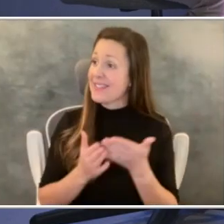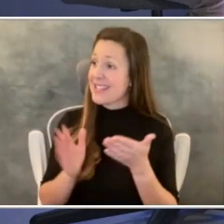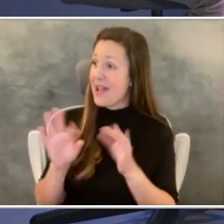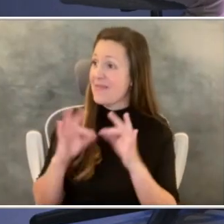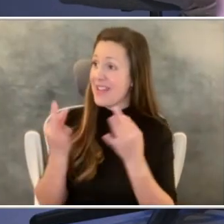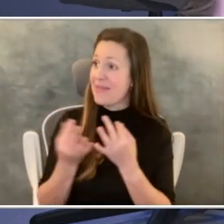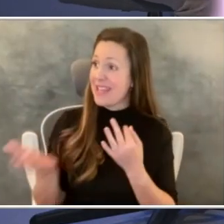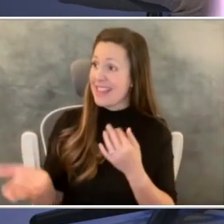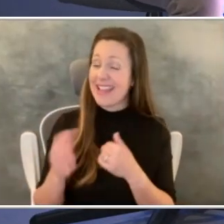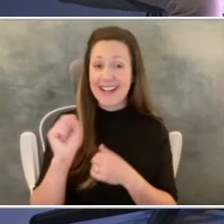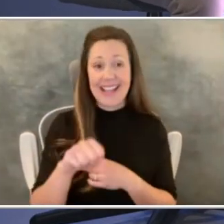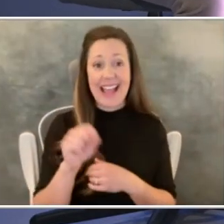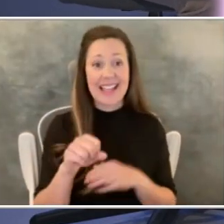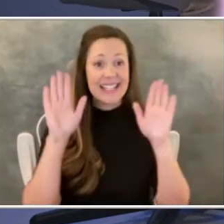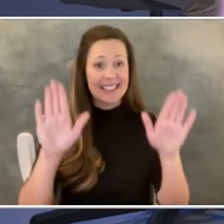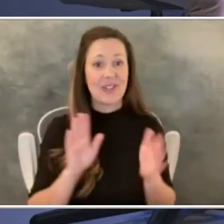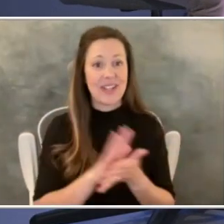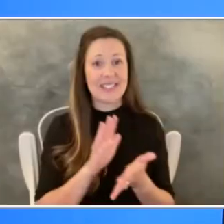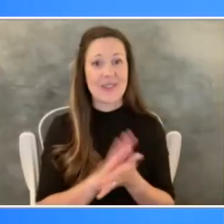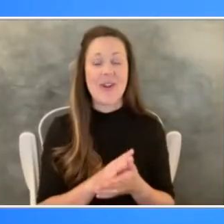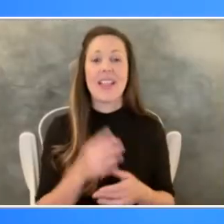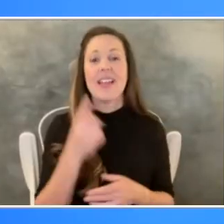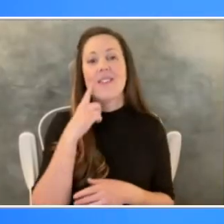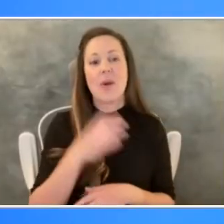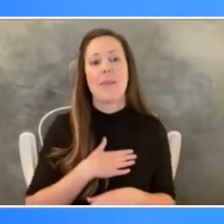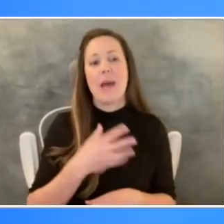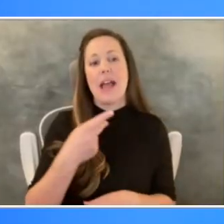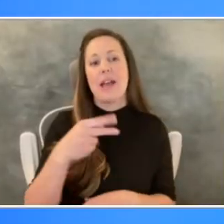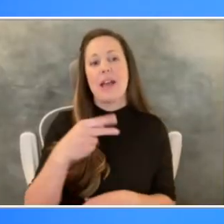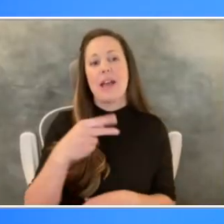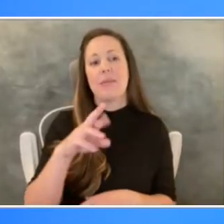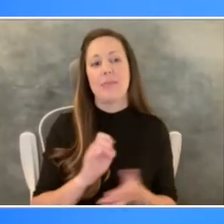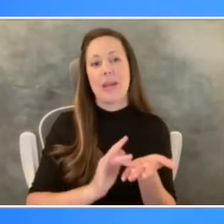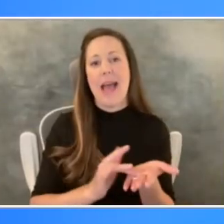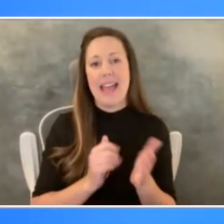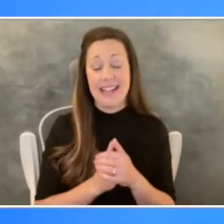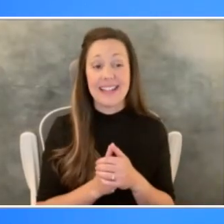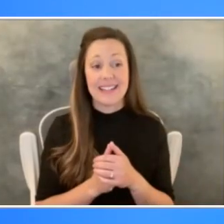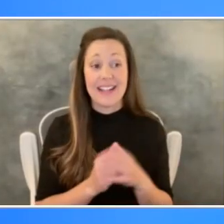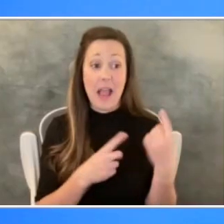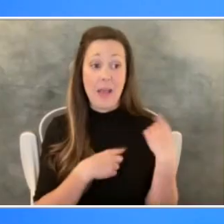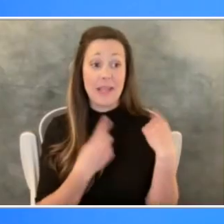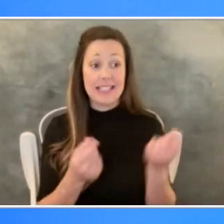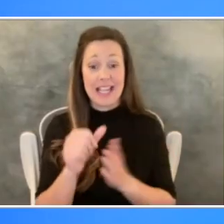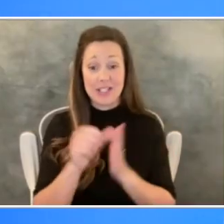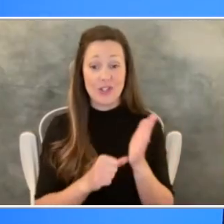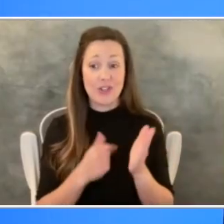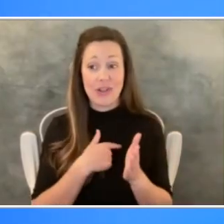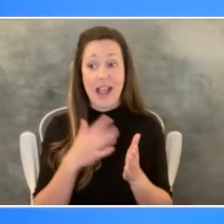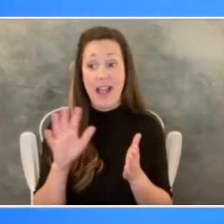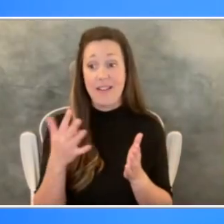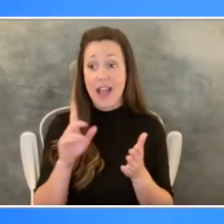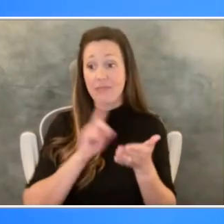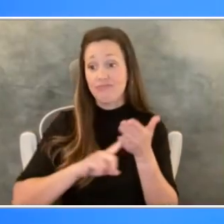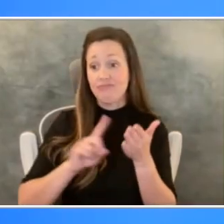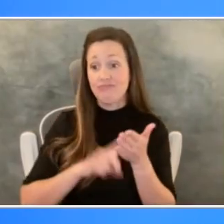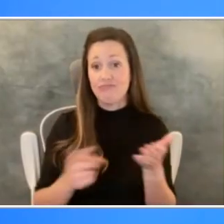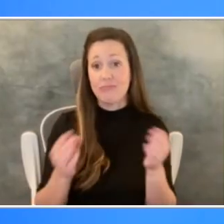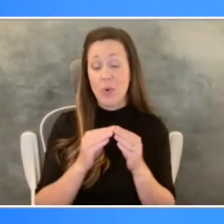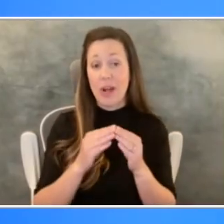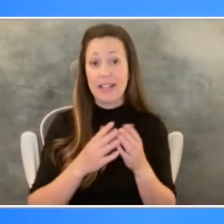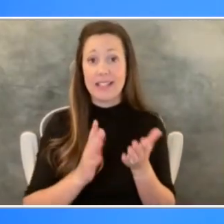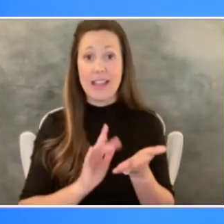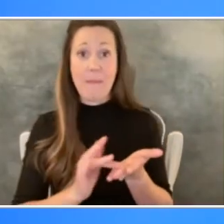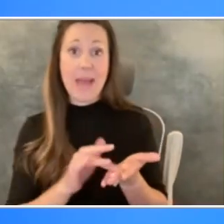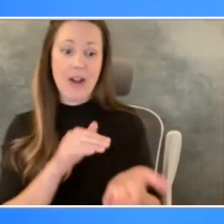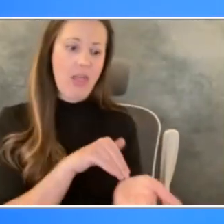Yeah, great school. just to get my pre-med. Since my surgery, I've actually kind of looked more into the medical field, and I really like